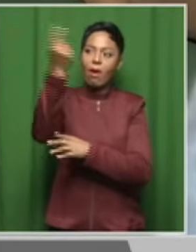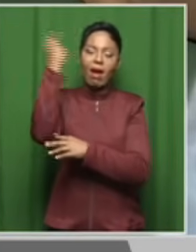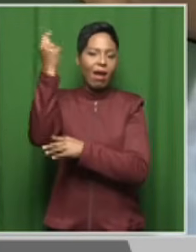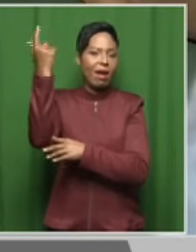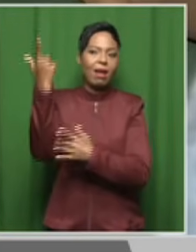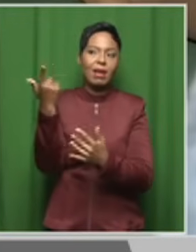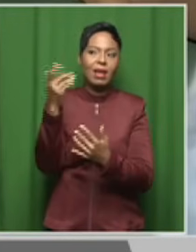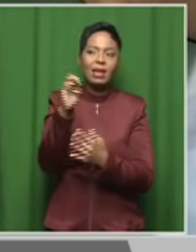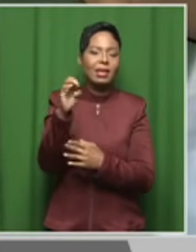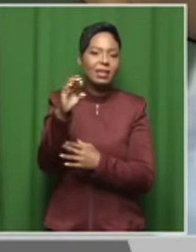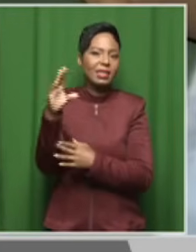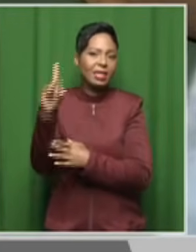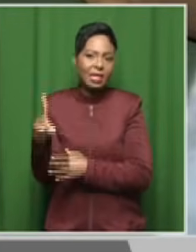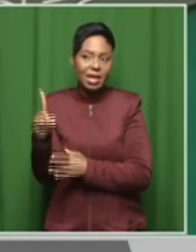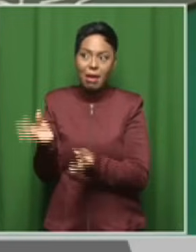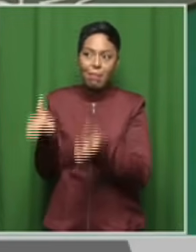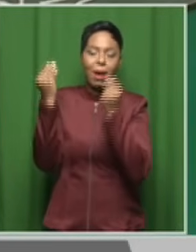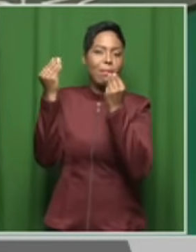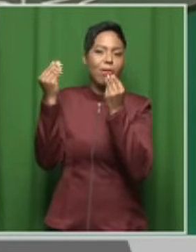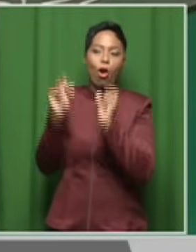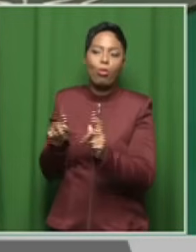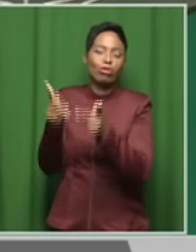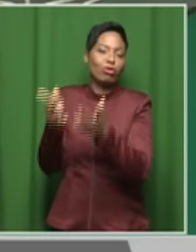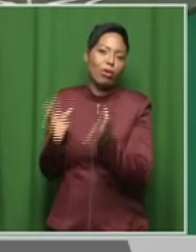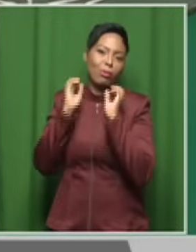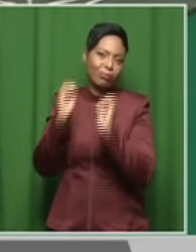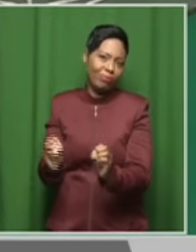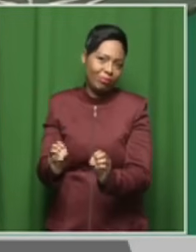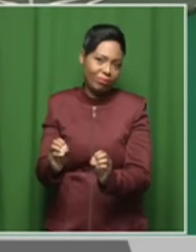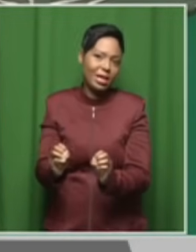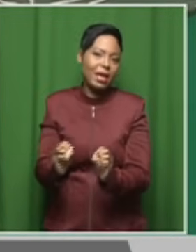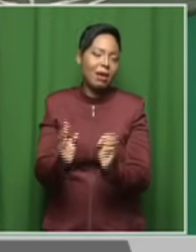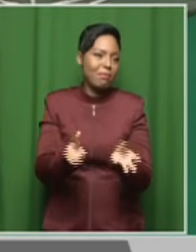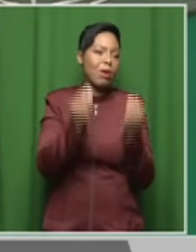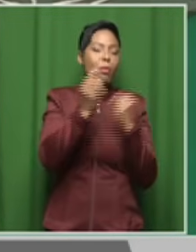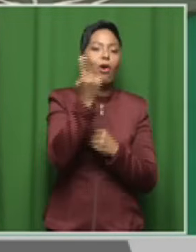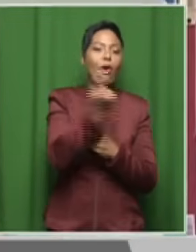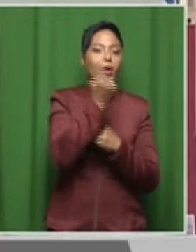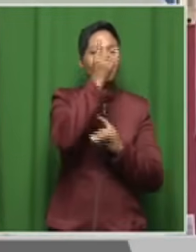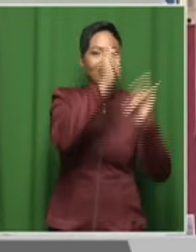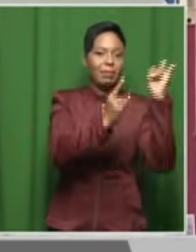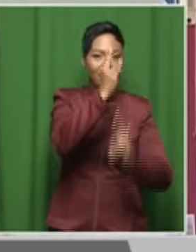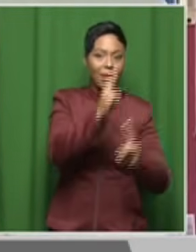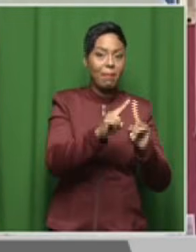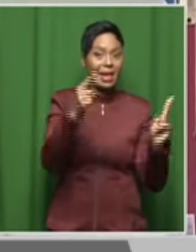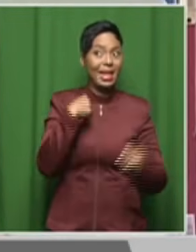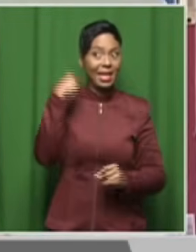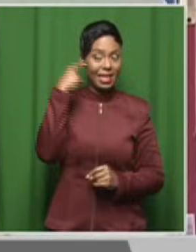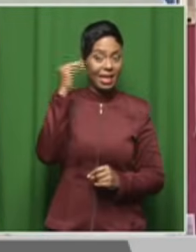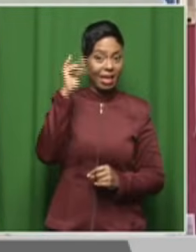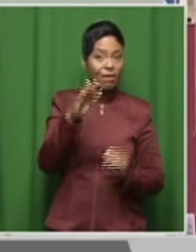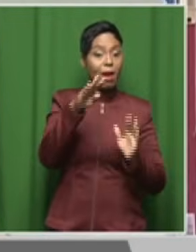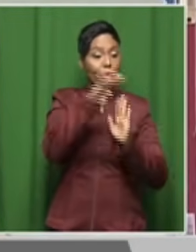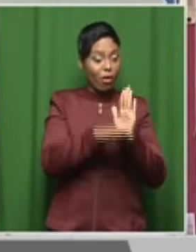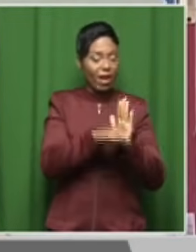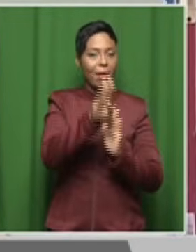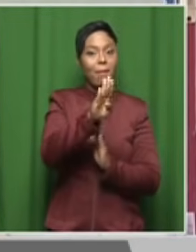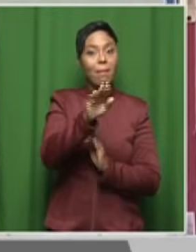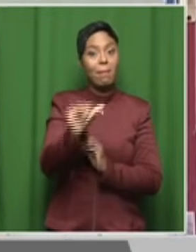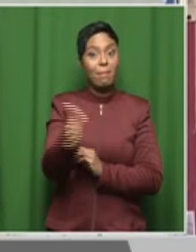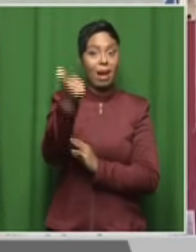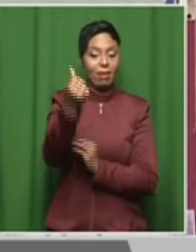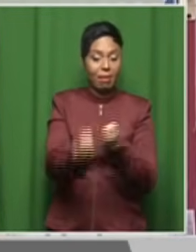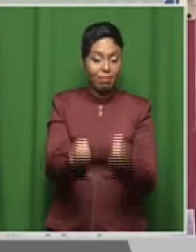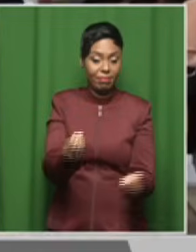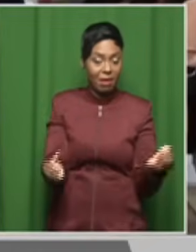ECDs. And I think that's going to be the hinge of success for the Banapele program. And you know, Deb, you touch